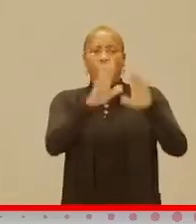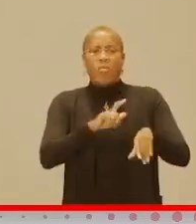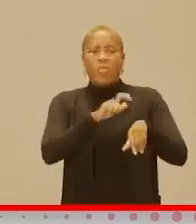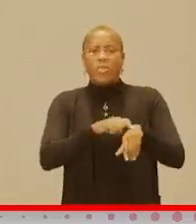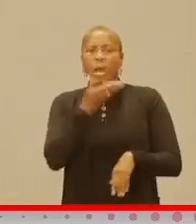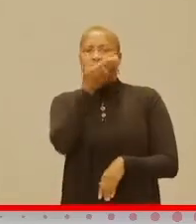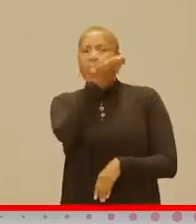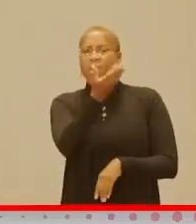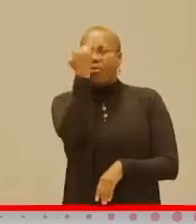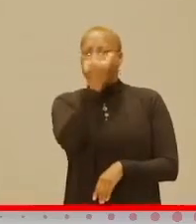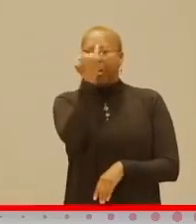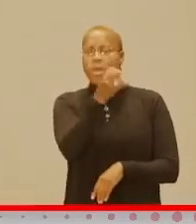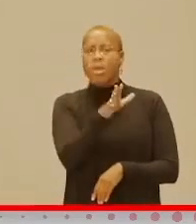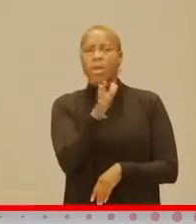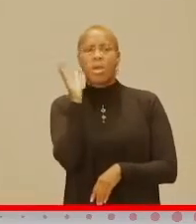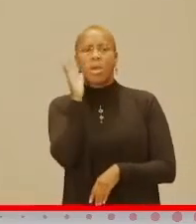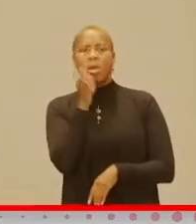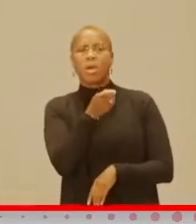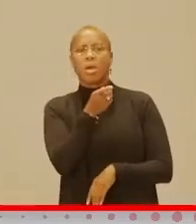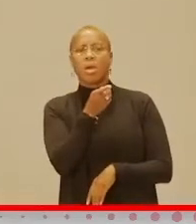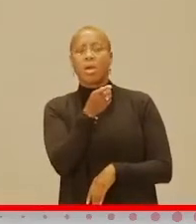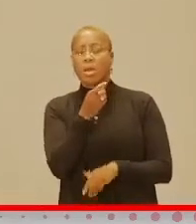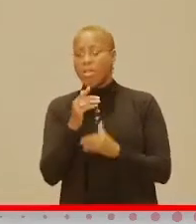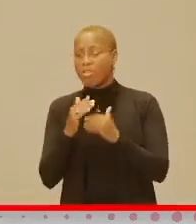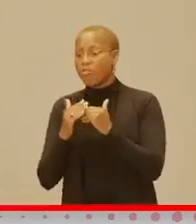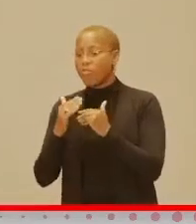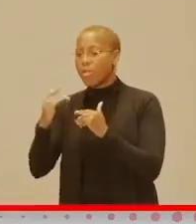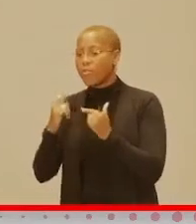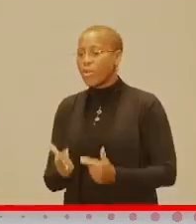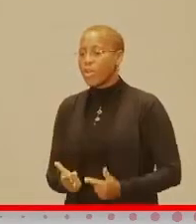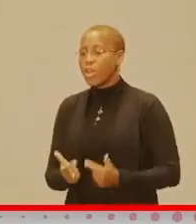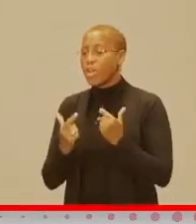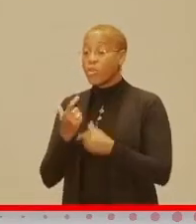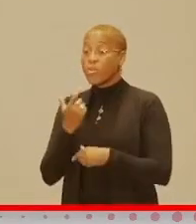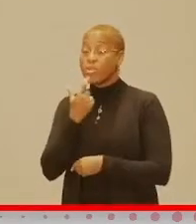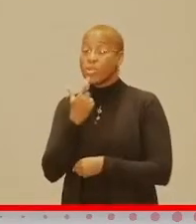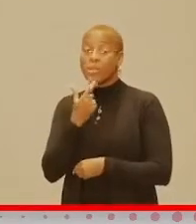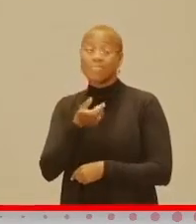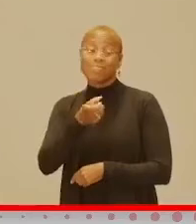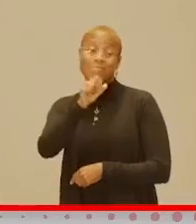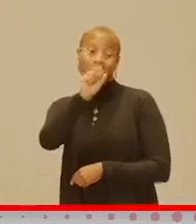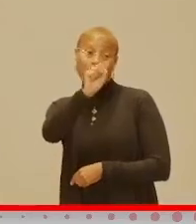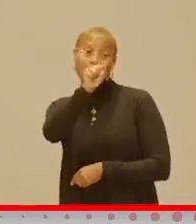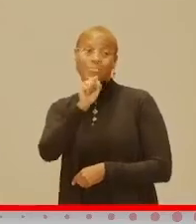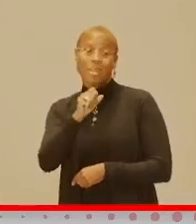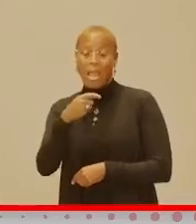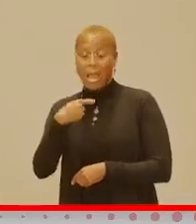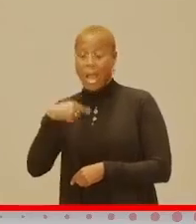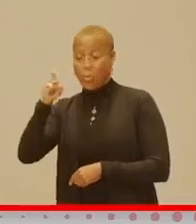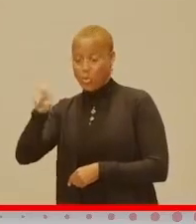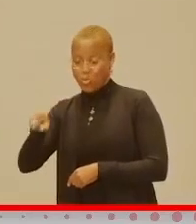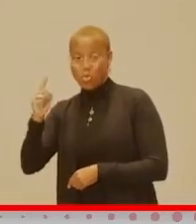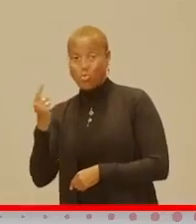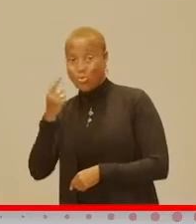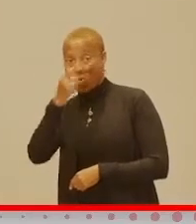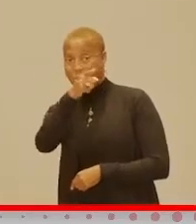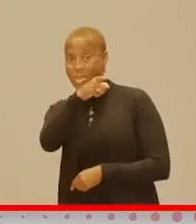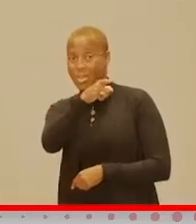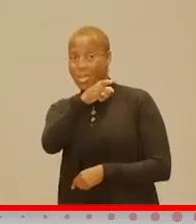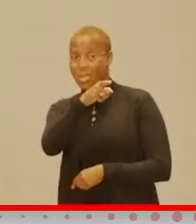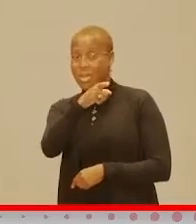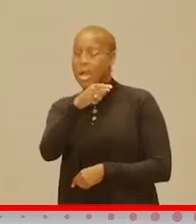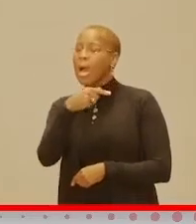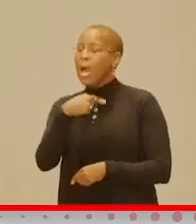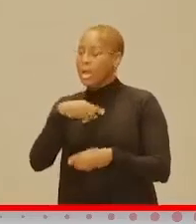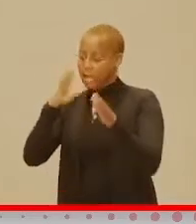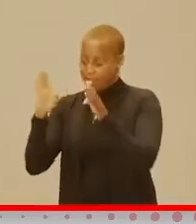there. And for the rest of your life, you will say, Yes, that's where I was supposed to go. That's what I